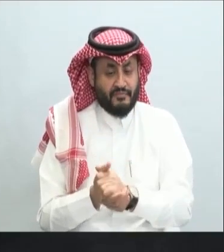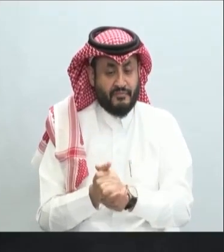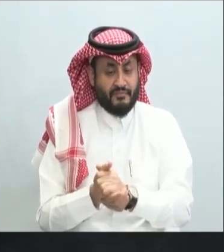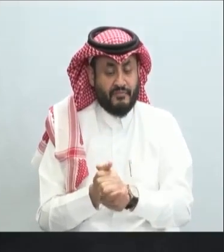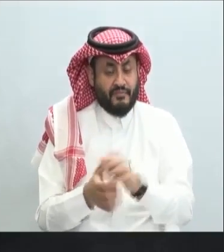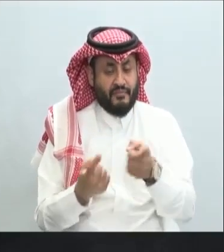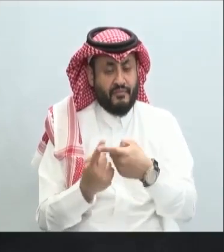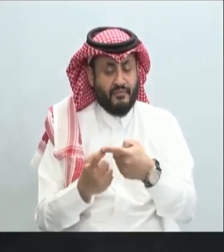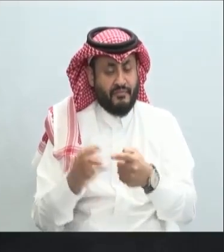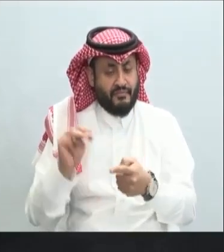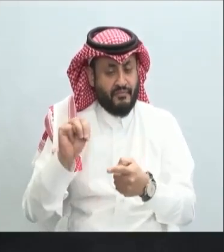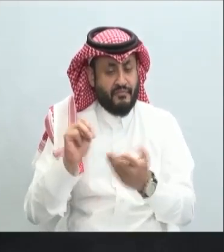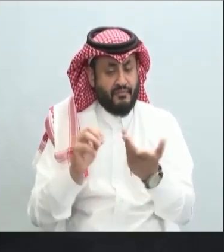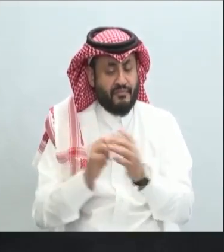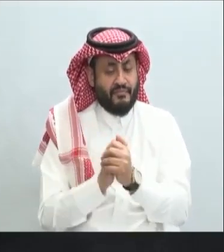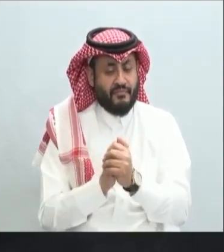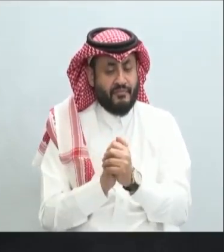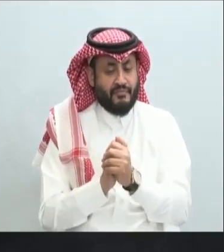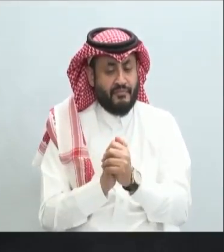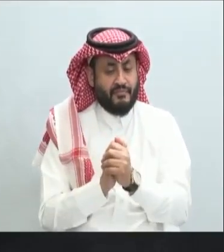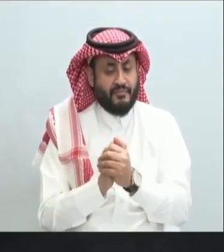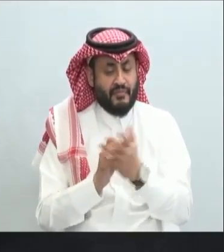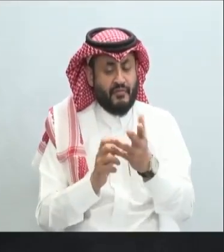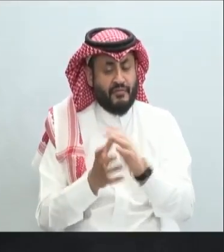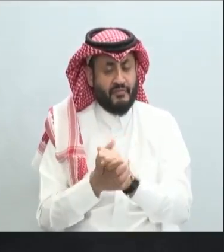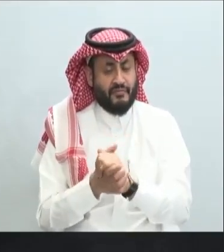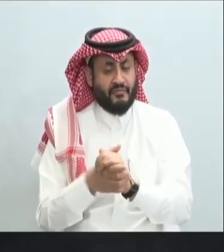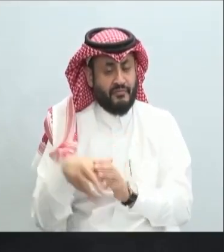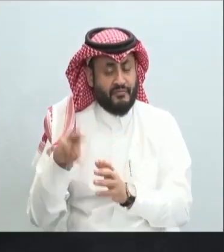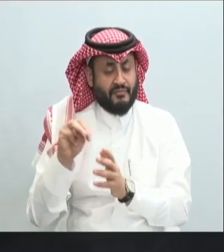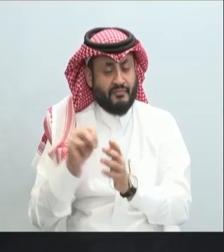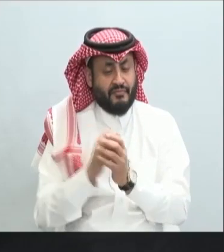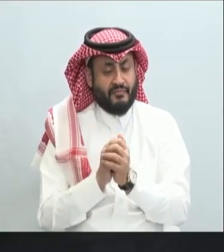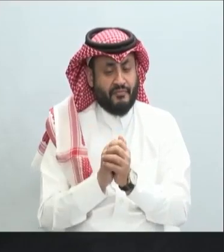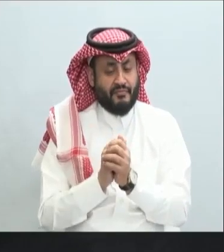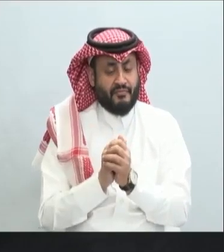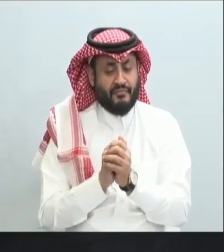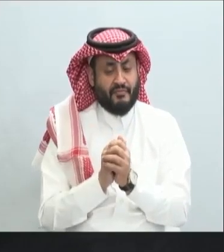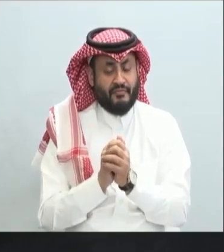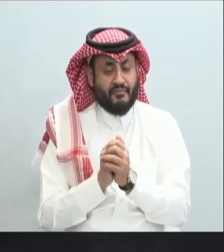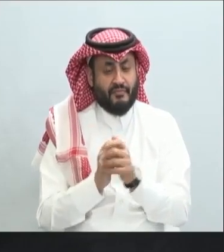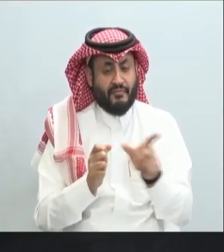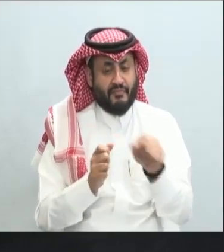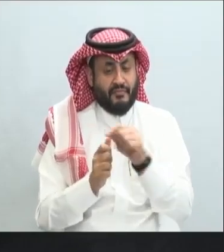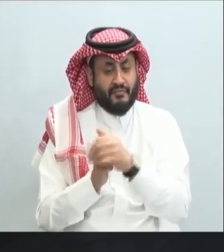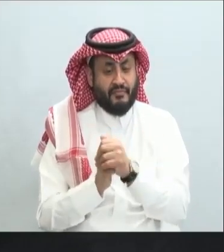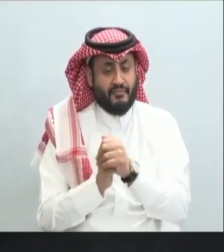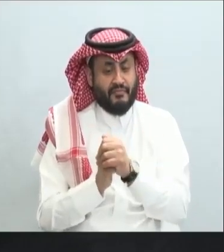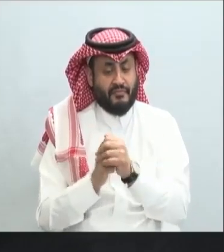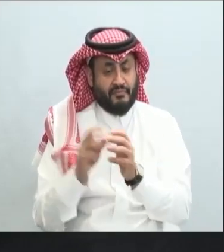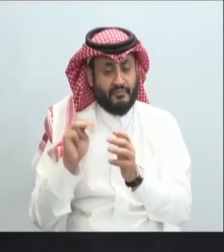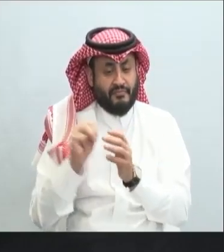Monday, and we said that we can make the shape of the first letter of the word Monday, which is letter